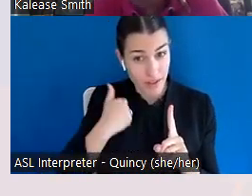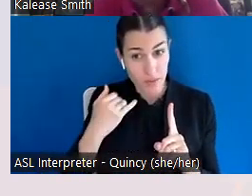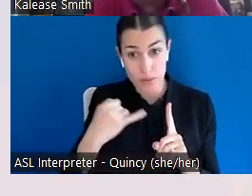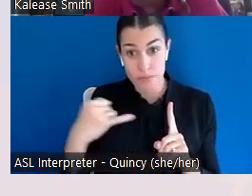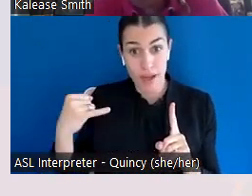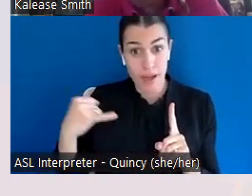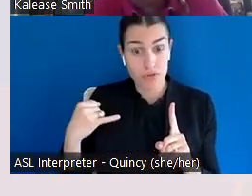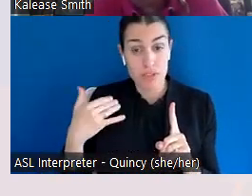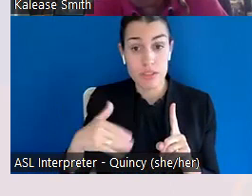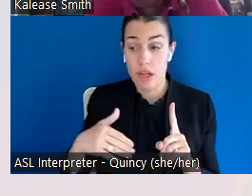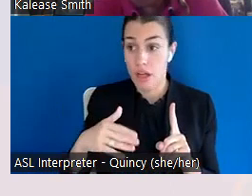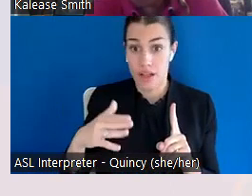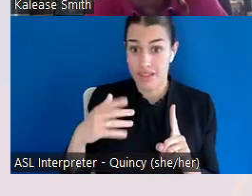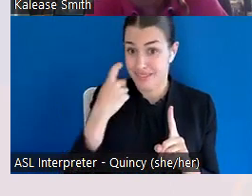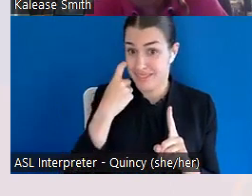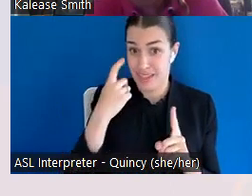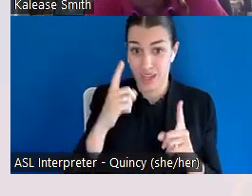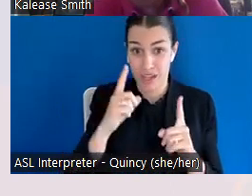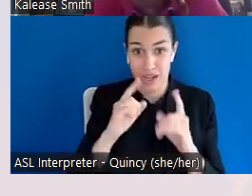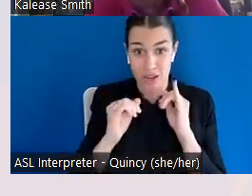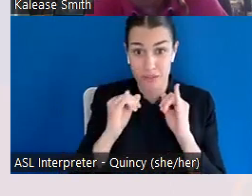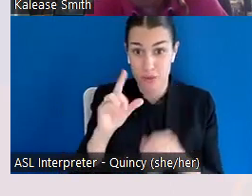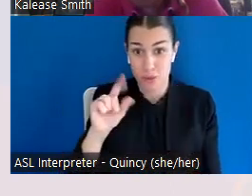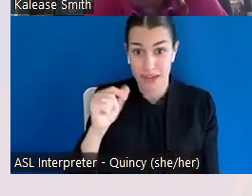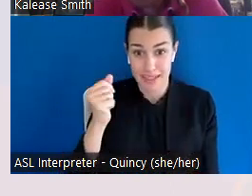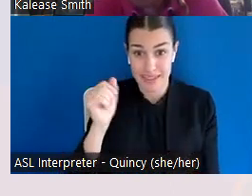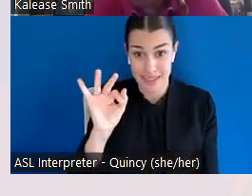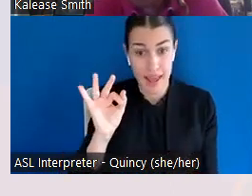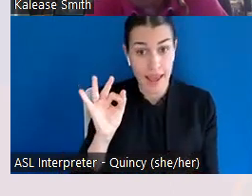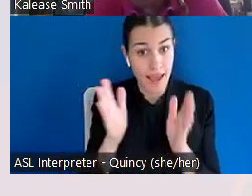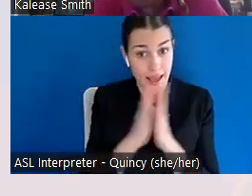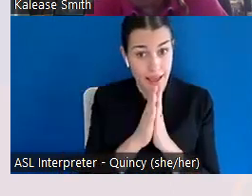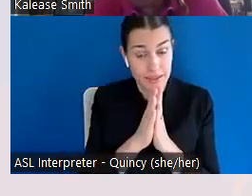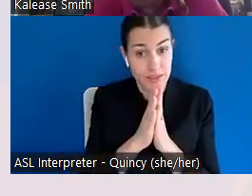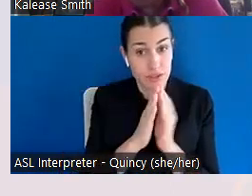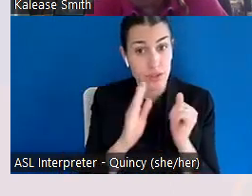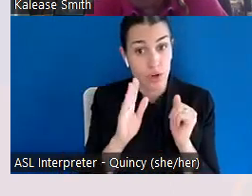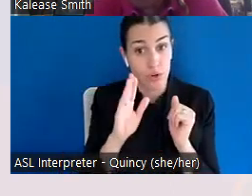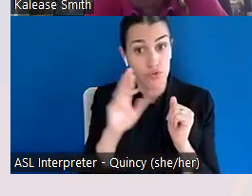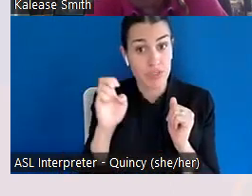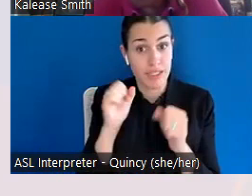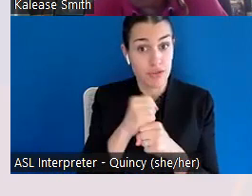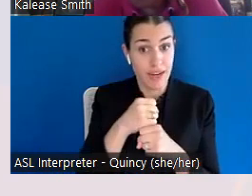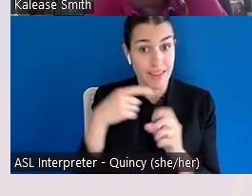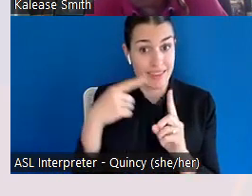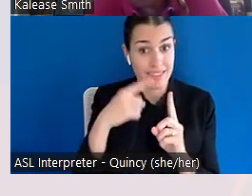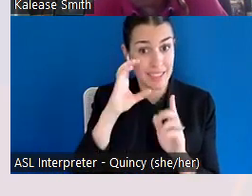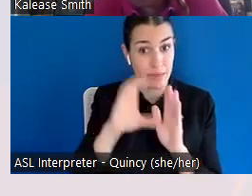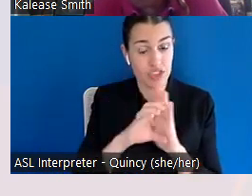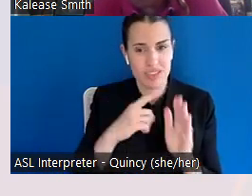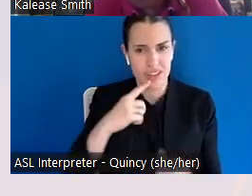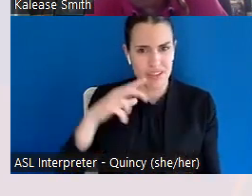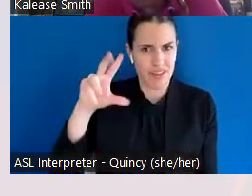was interviewed in 2019 and asked to recreate this image, she said flat out no. So it's kind of